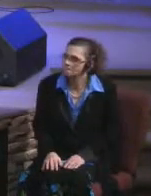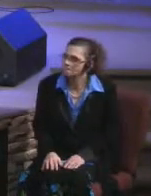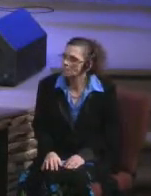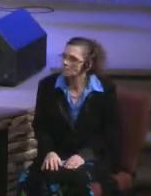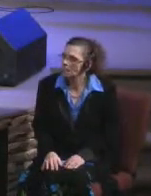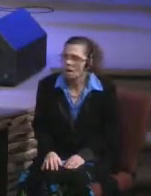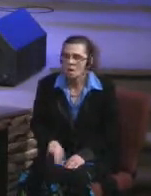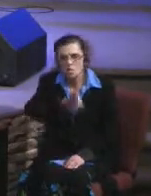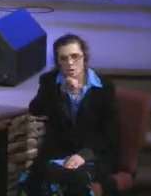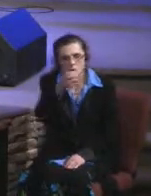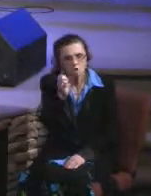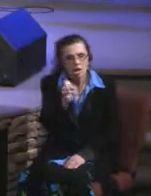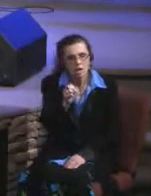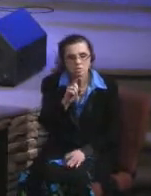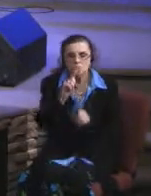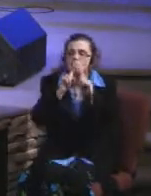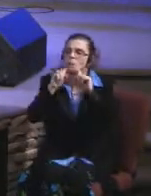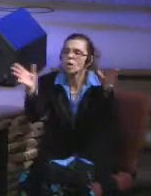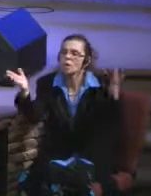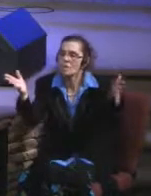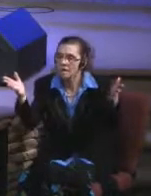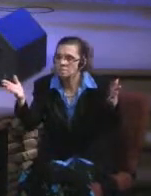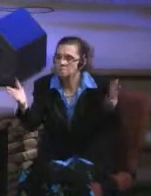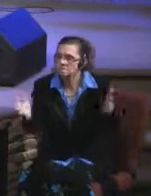And when Joshua called him out,